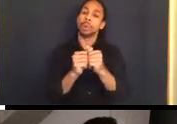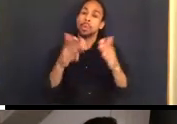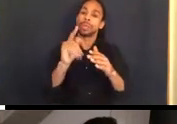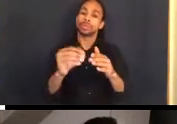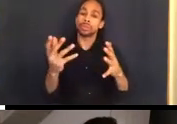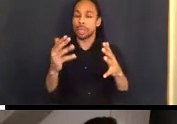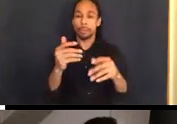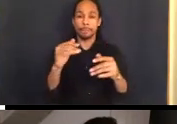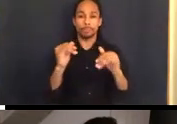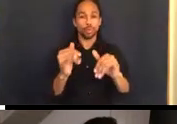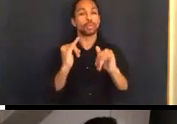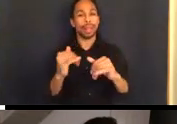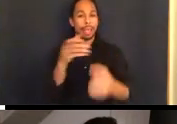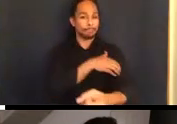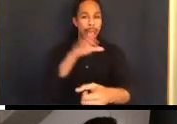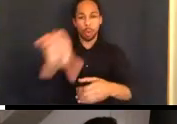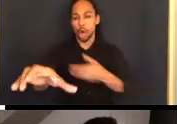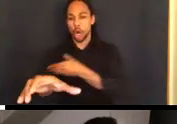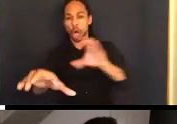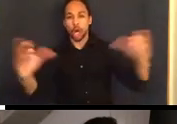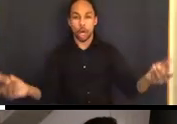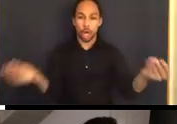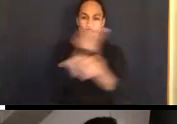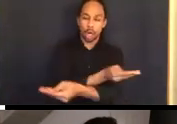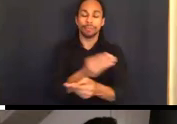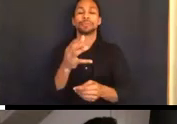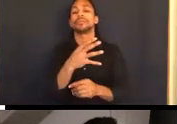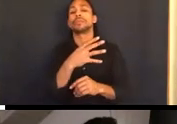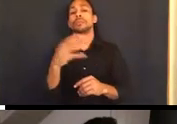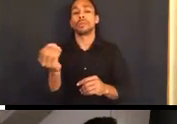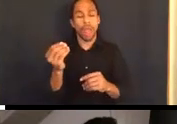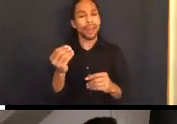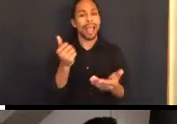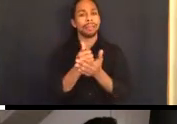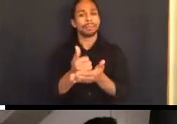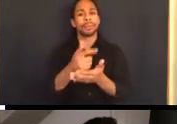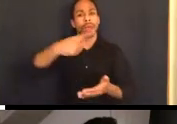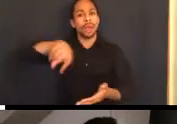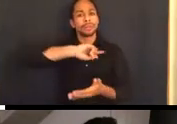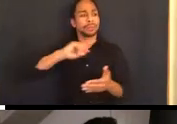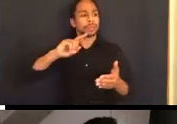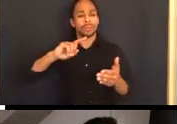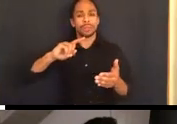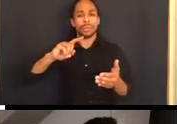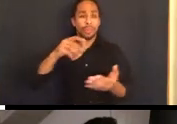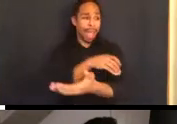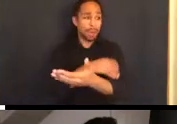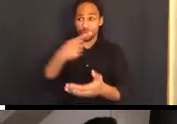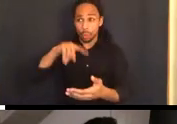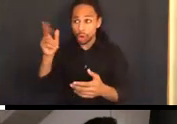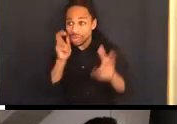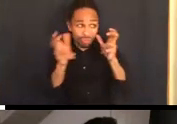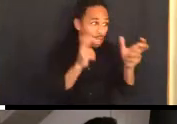empowering, and also in ways that help us join all of the power of everything we're hearing into